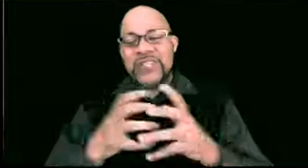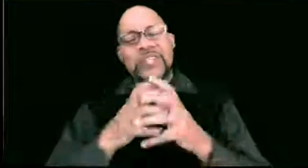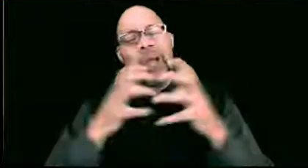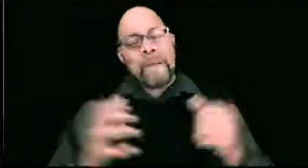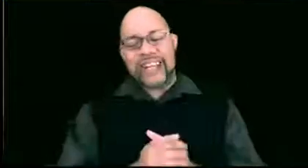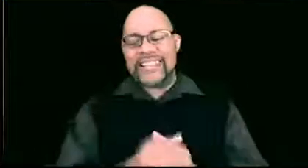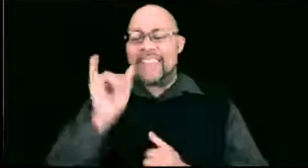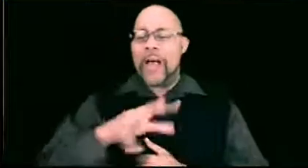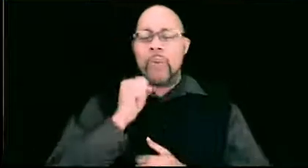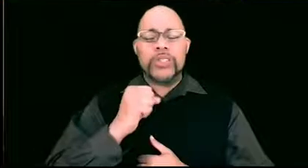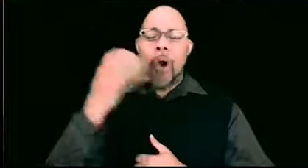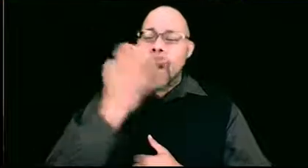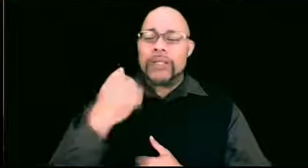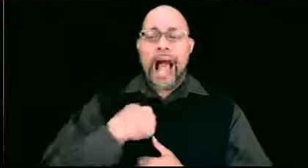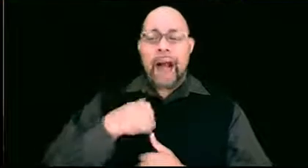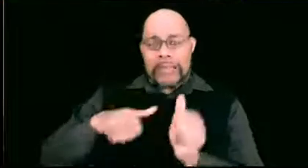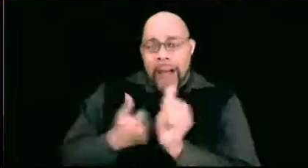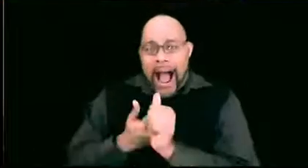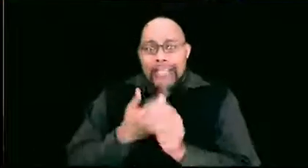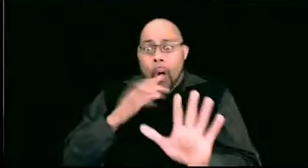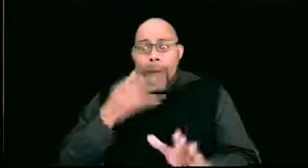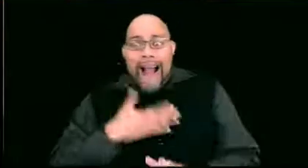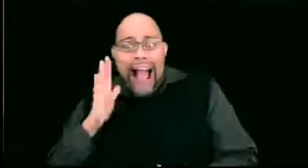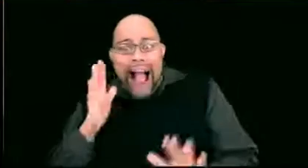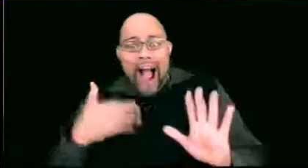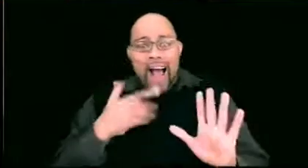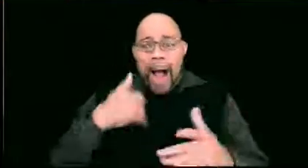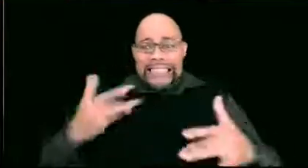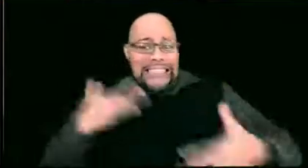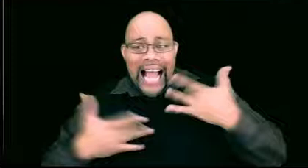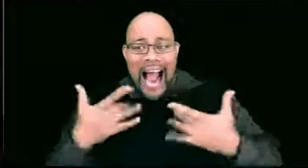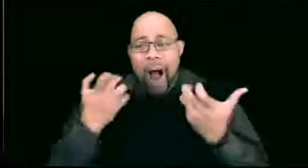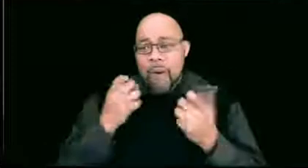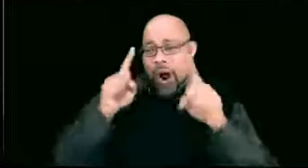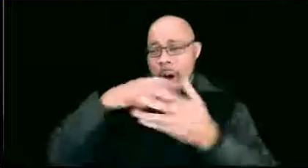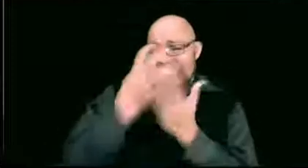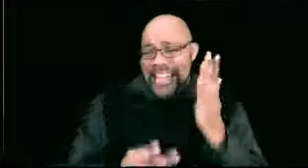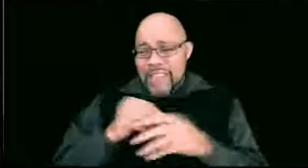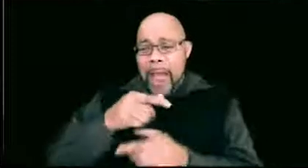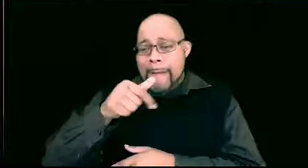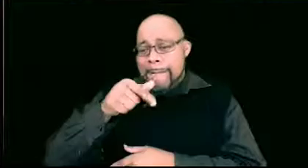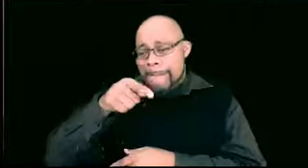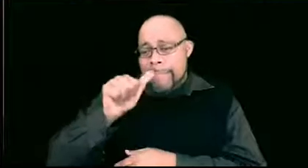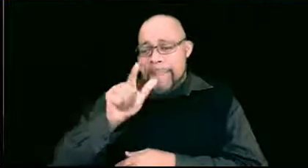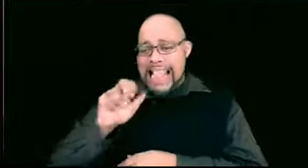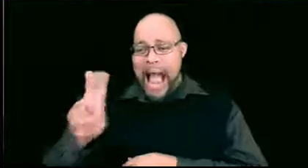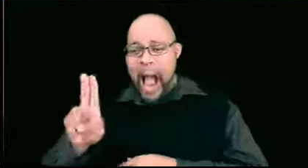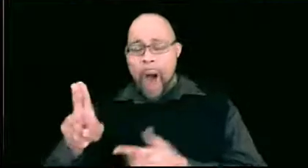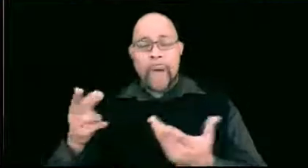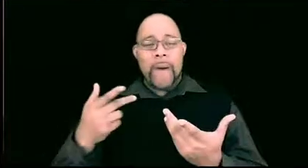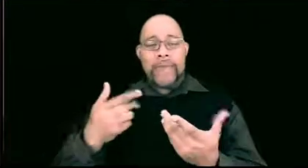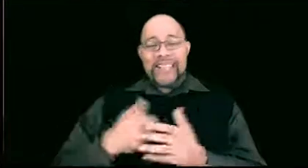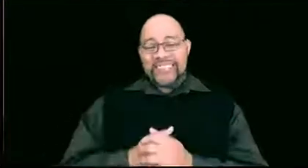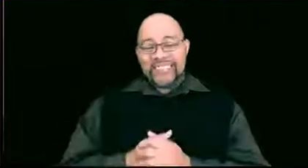Well, thank you so much. This was awesome. I was behind here like, oh my gosh, like I'm so excited. I want to go diving in Palau,